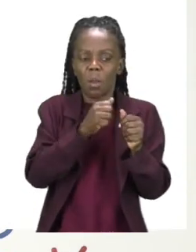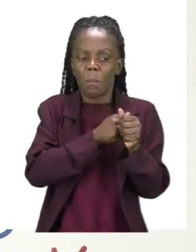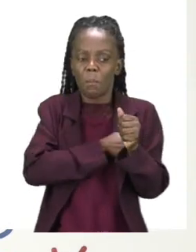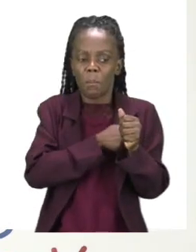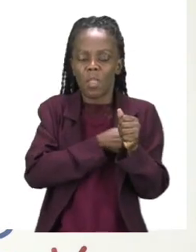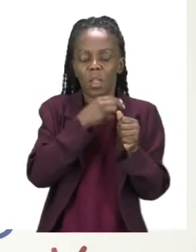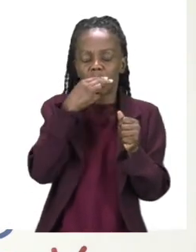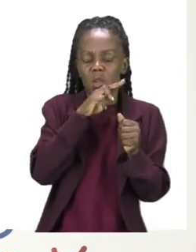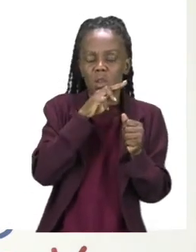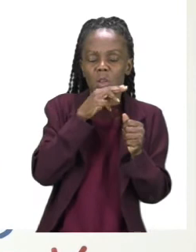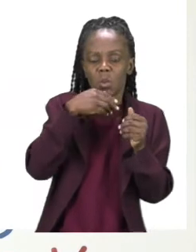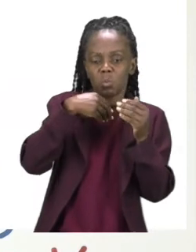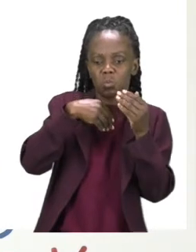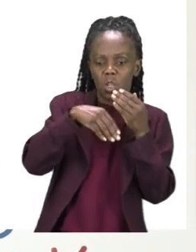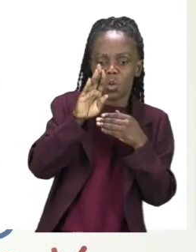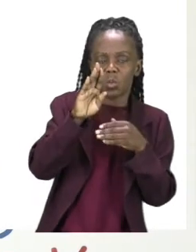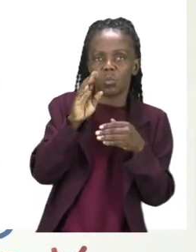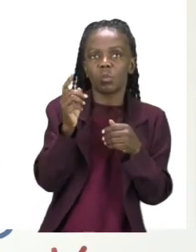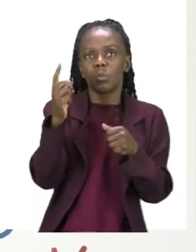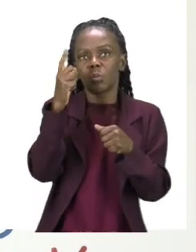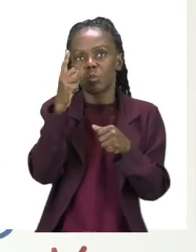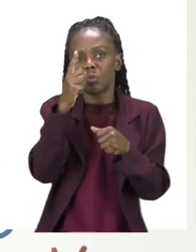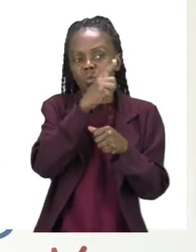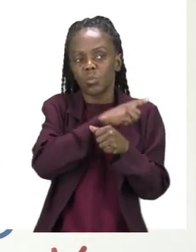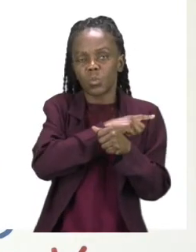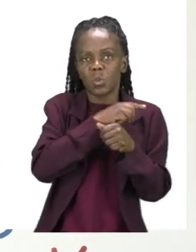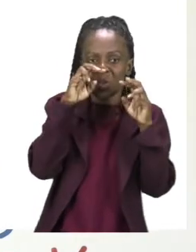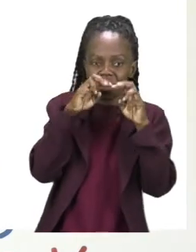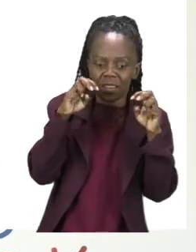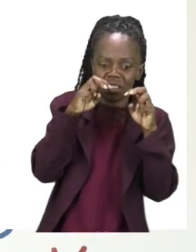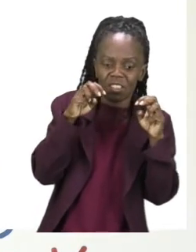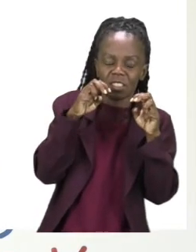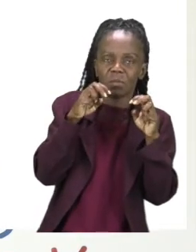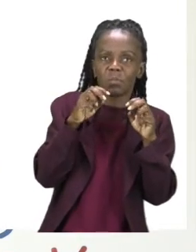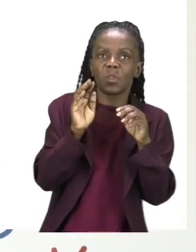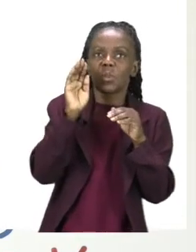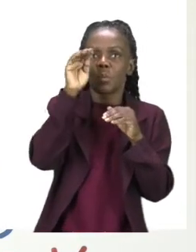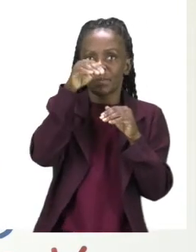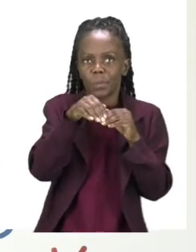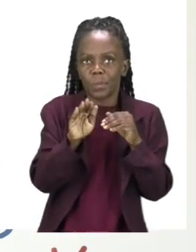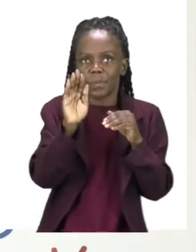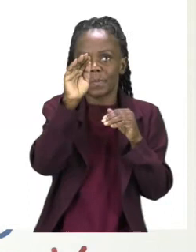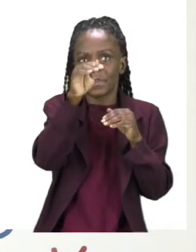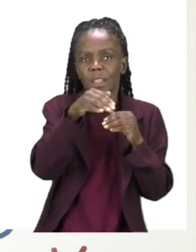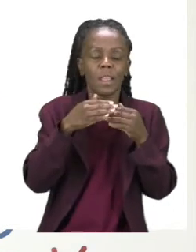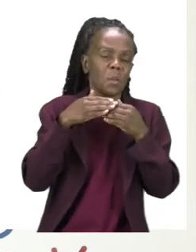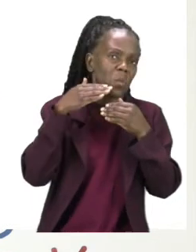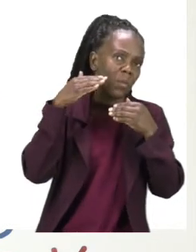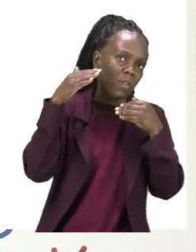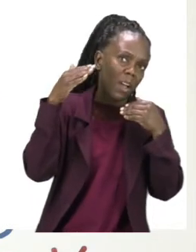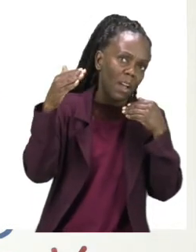Mother Duck went out one day over the hills